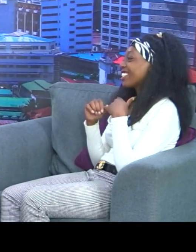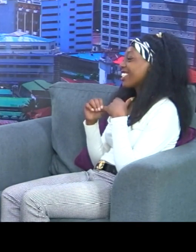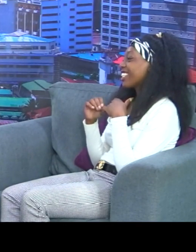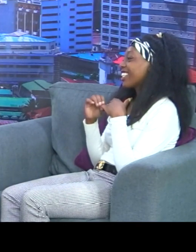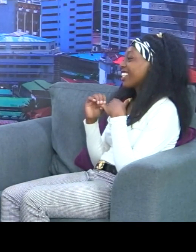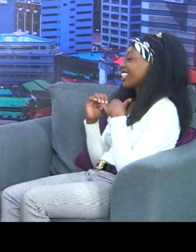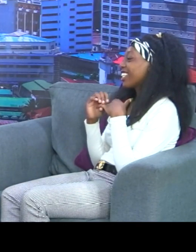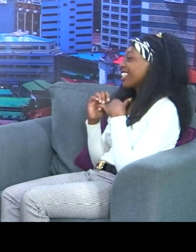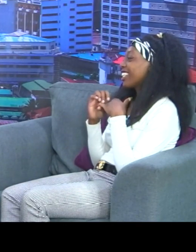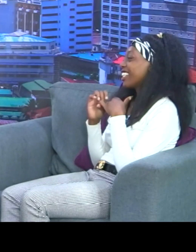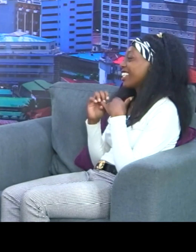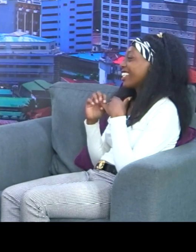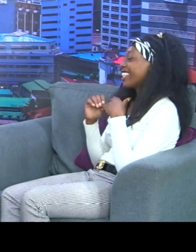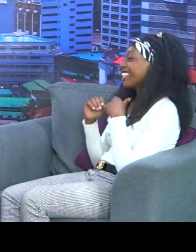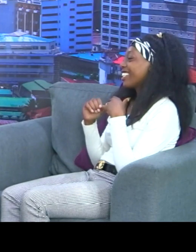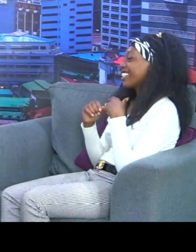Maybe would you